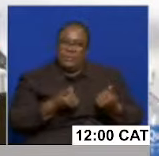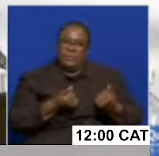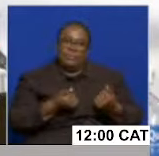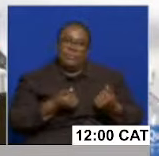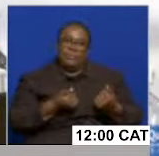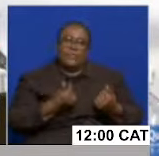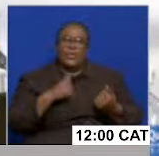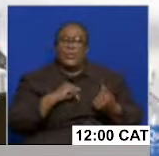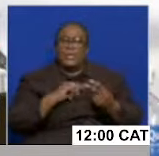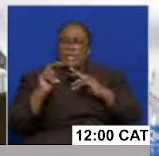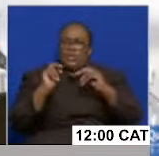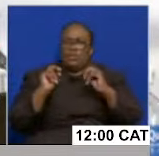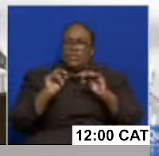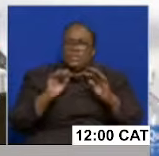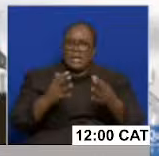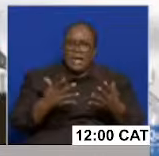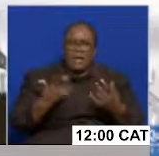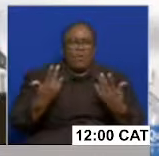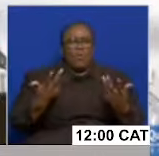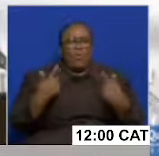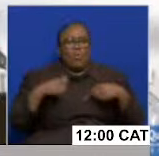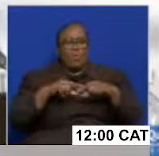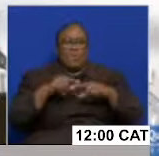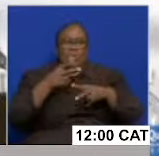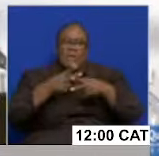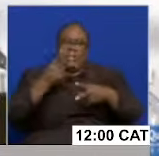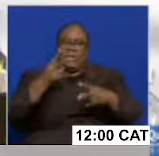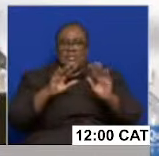we finalize everything